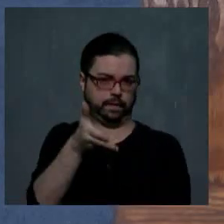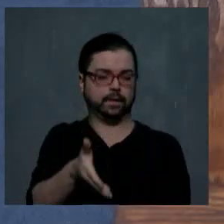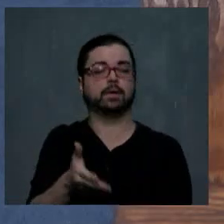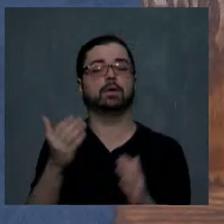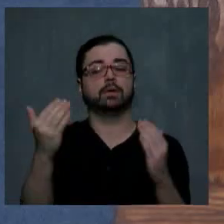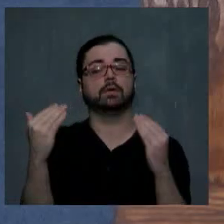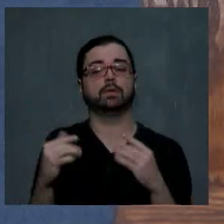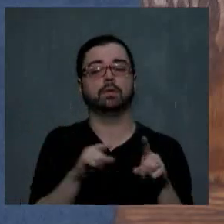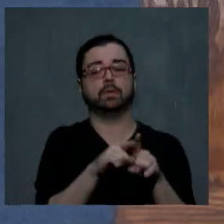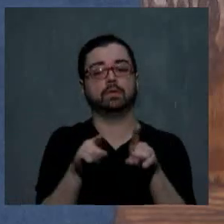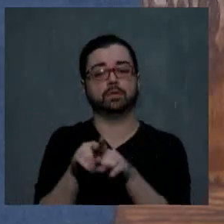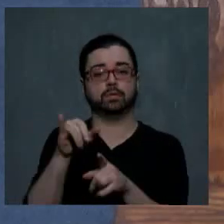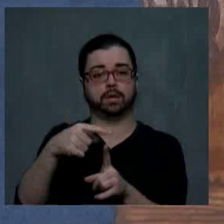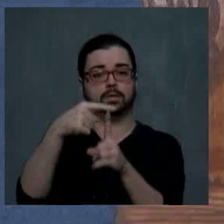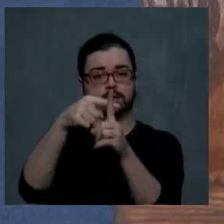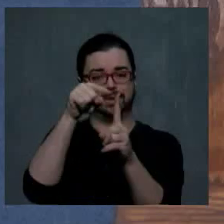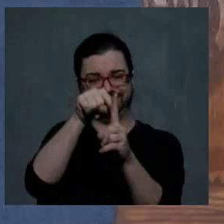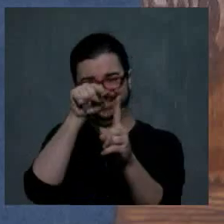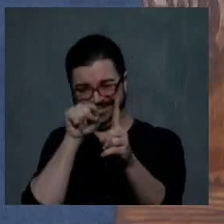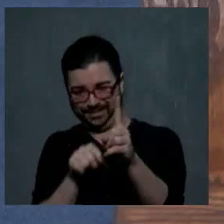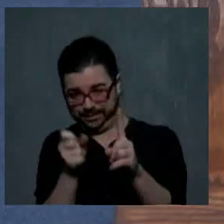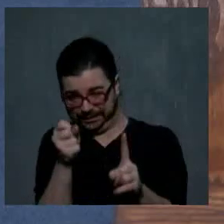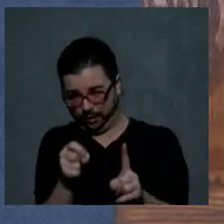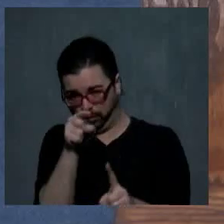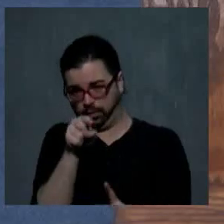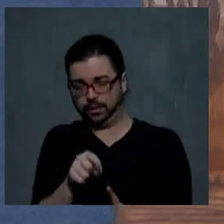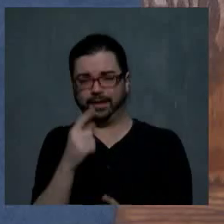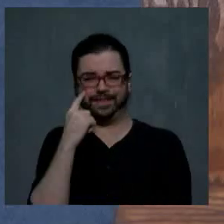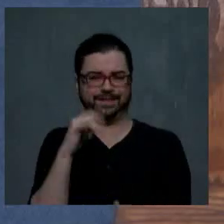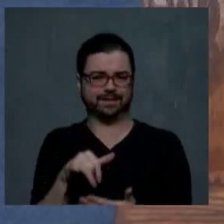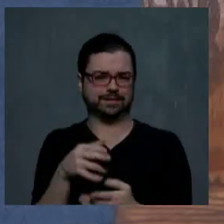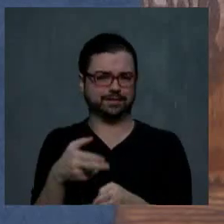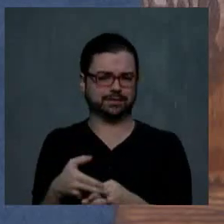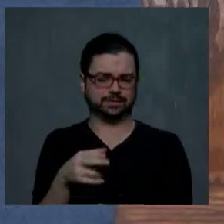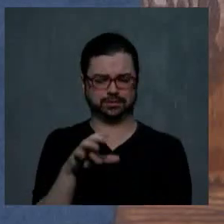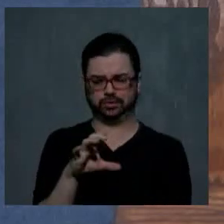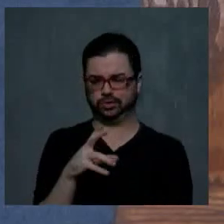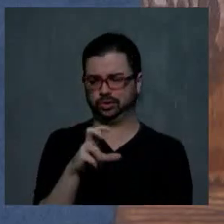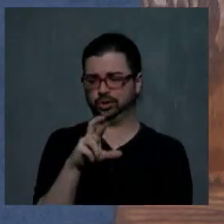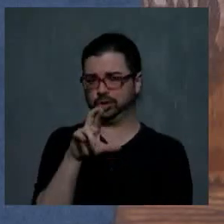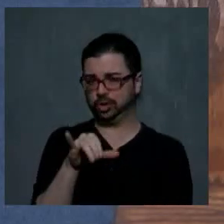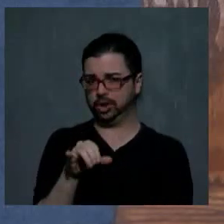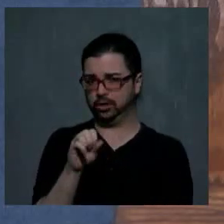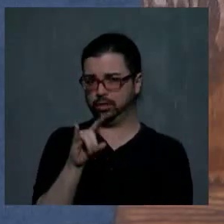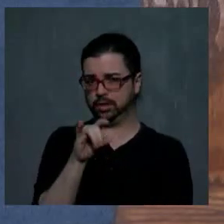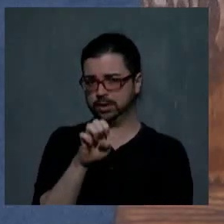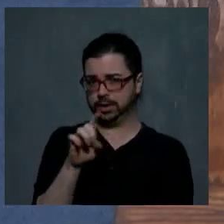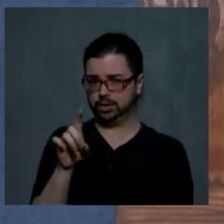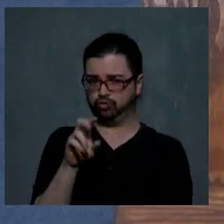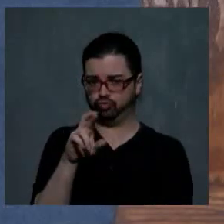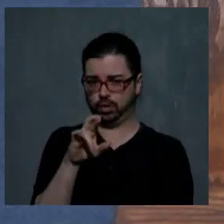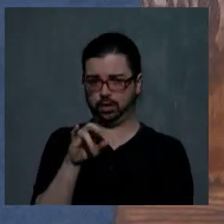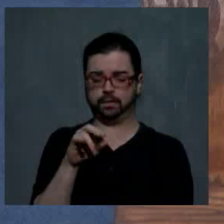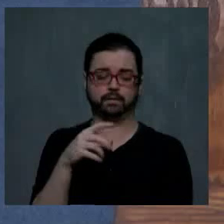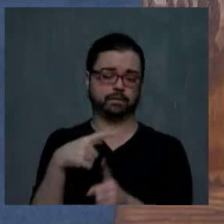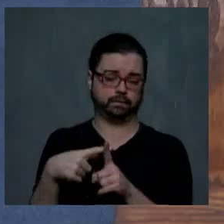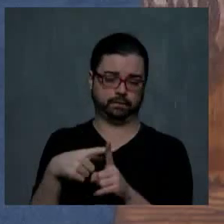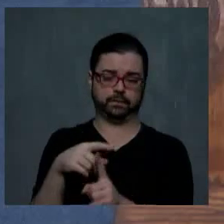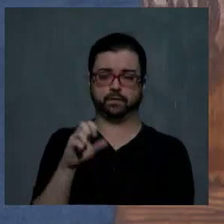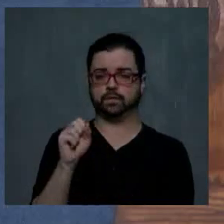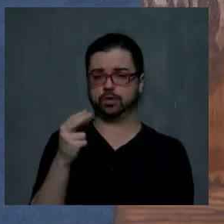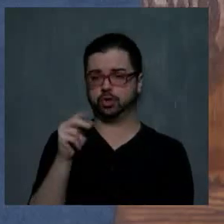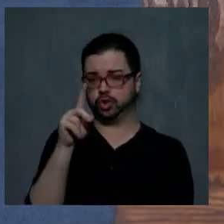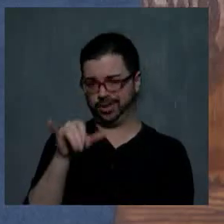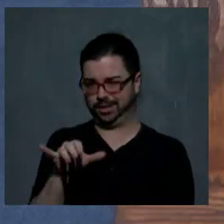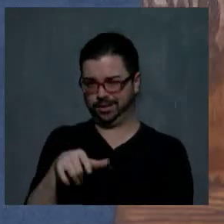just south of this site on, I believe it's Cherry Side Drive and Shady. And in that particular location,